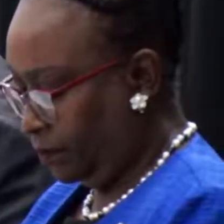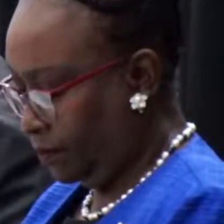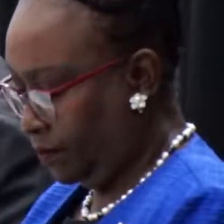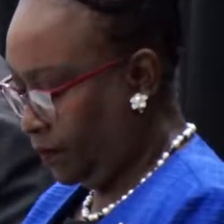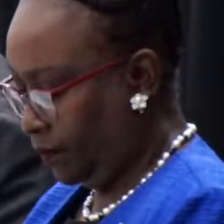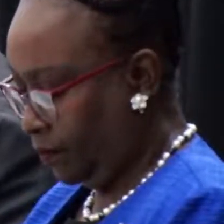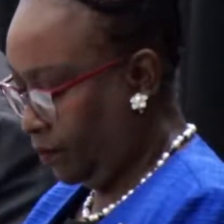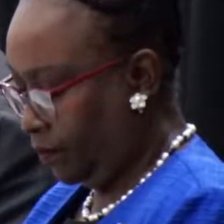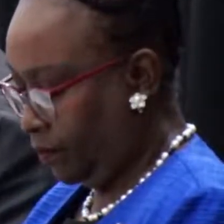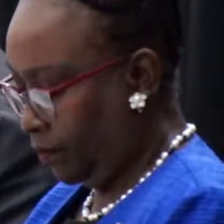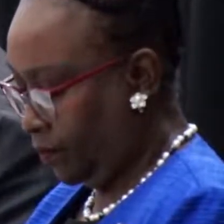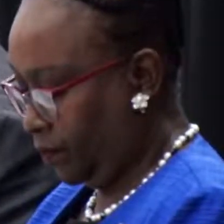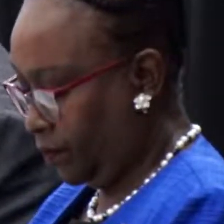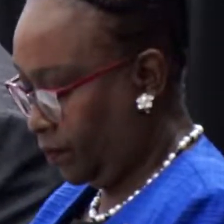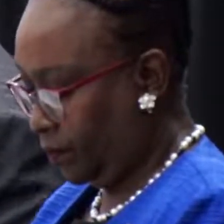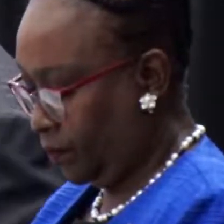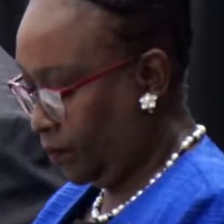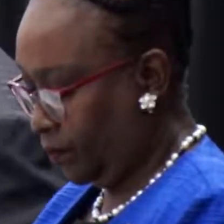and our calling.